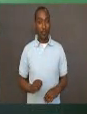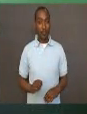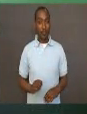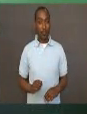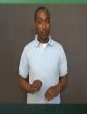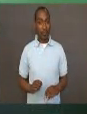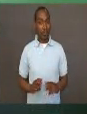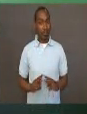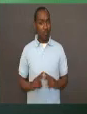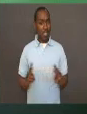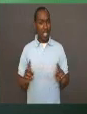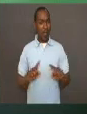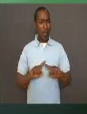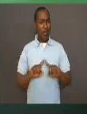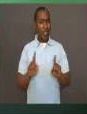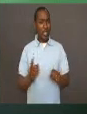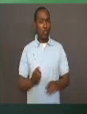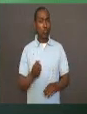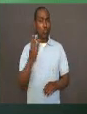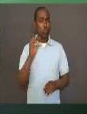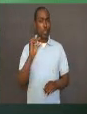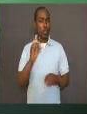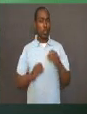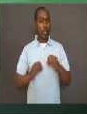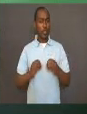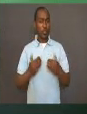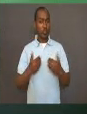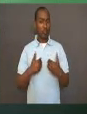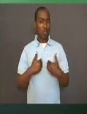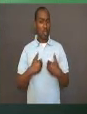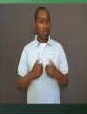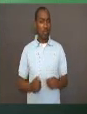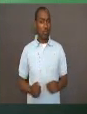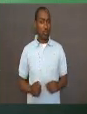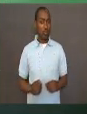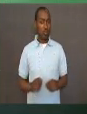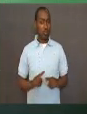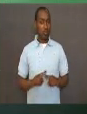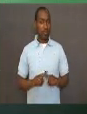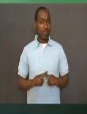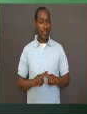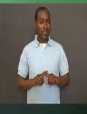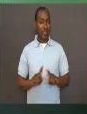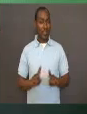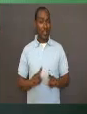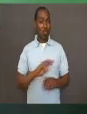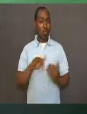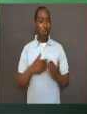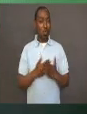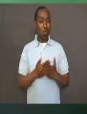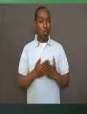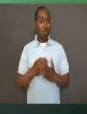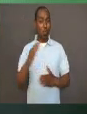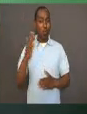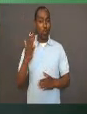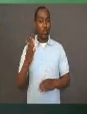many diverse types of microorganisms, but they all can be categorized